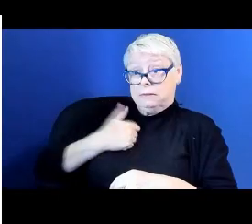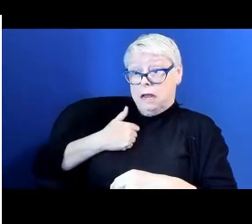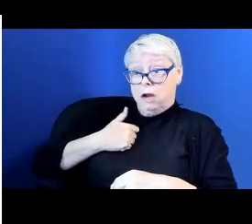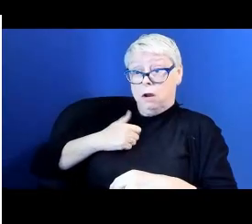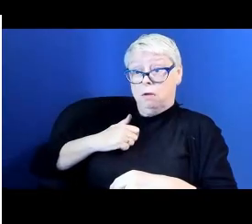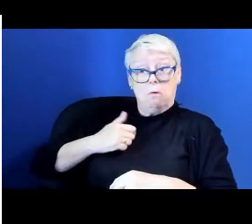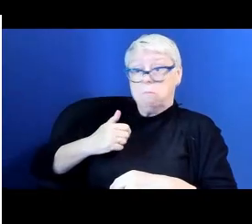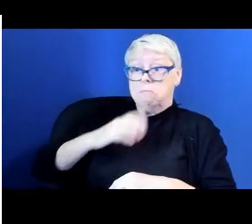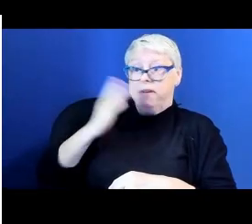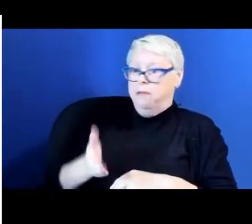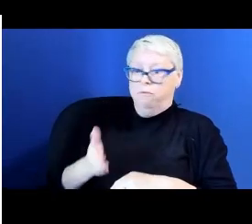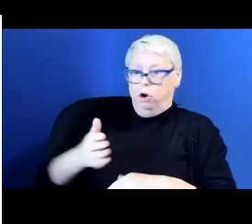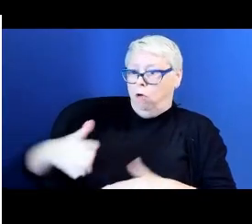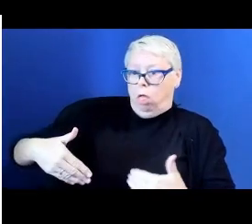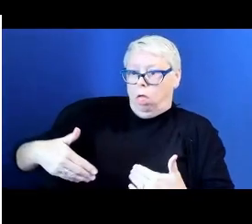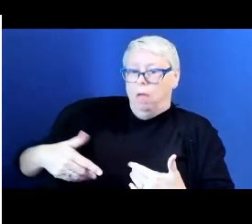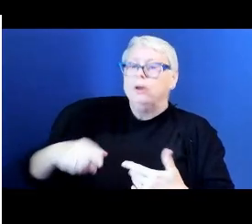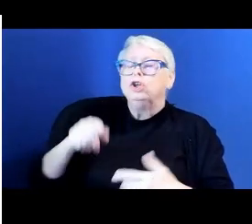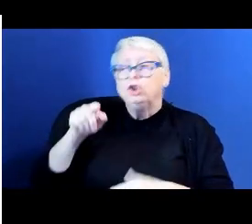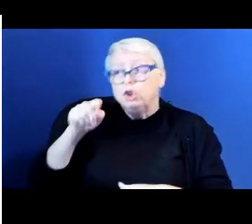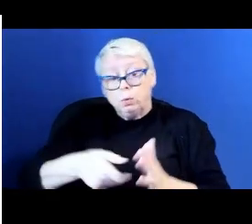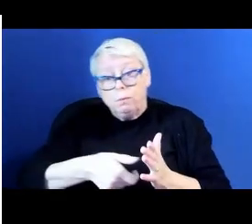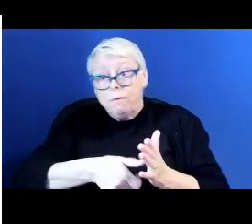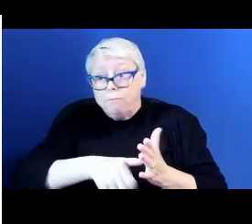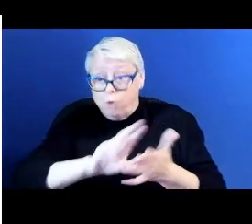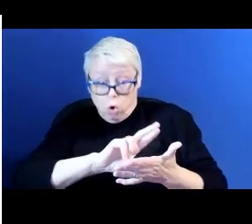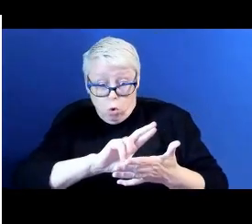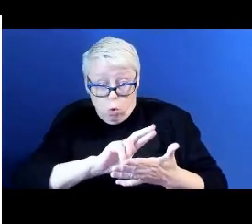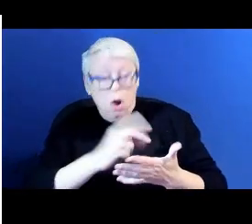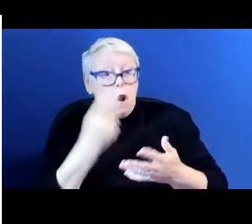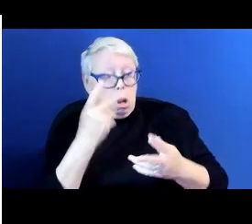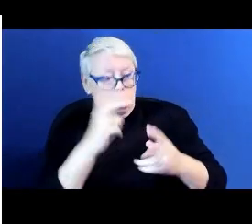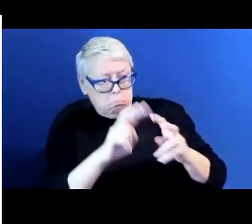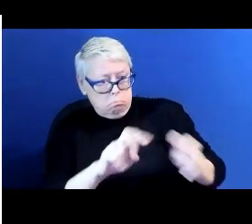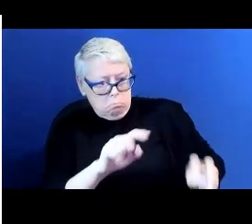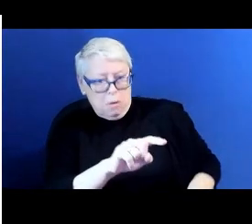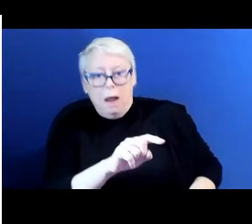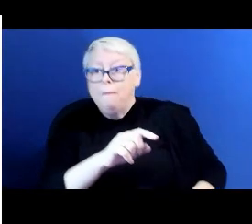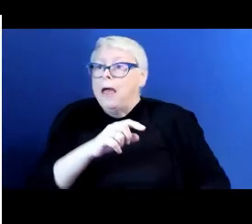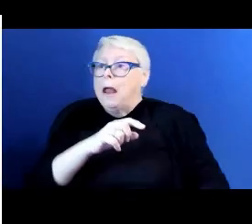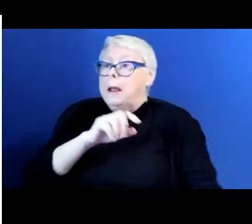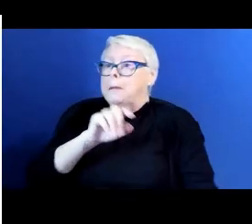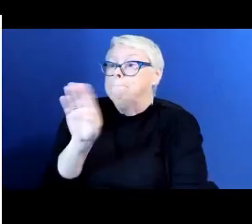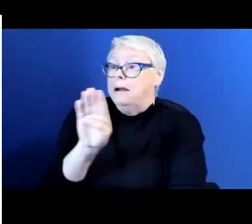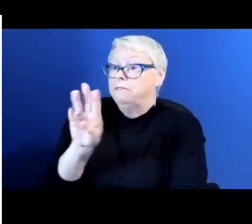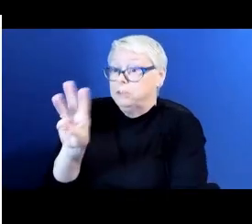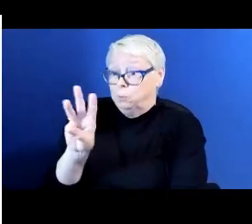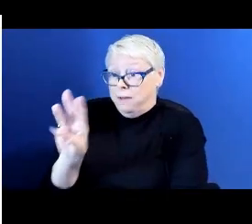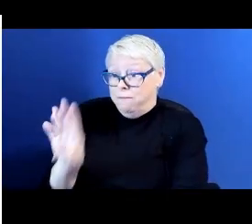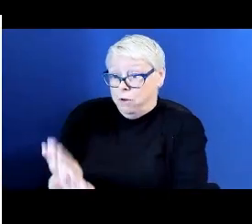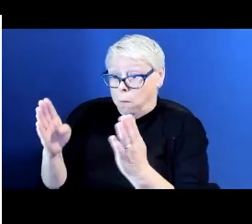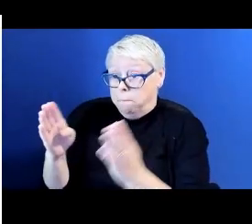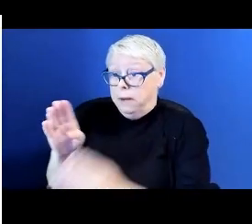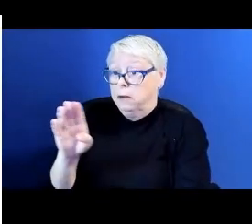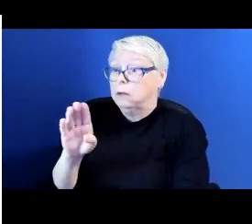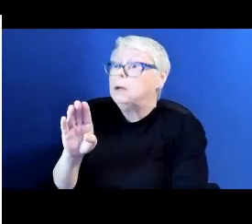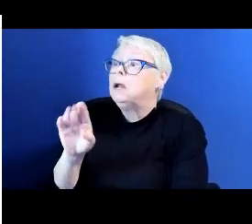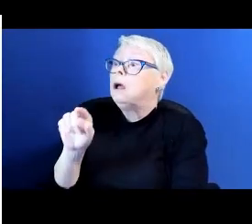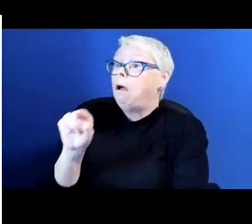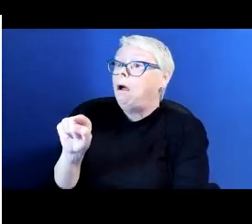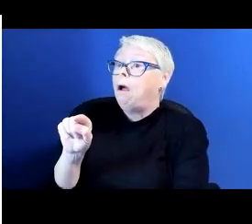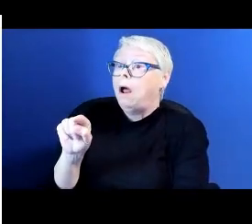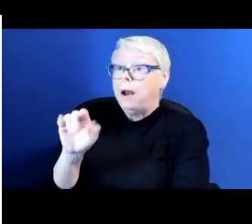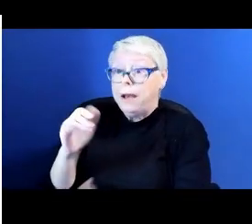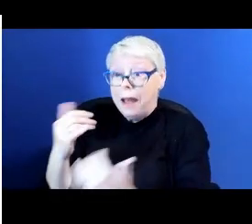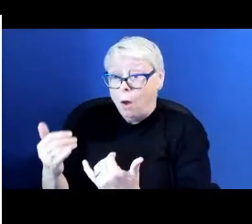to review this persona and go to Benefits Wayfinder now. And using this